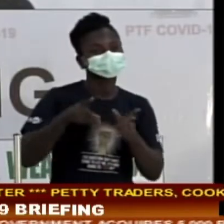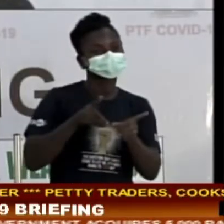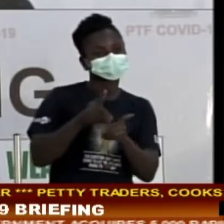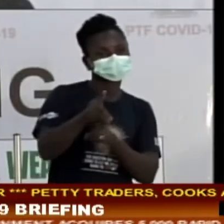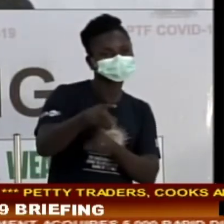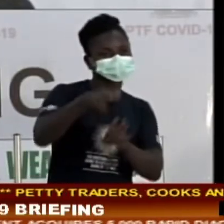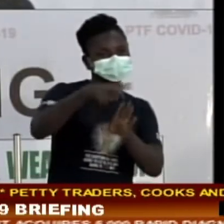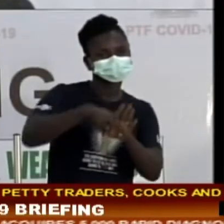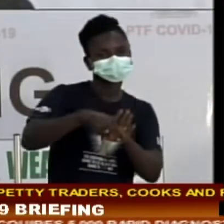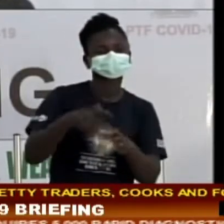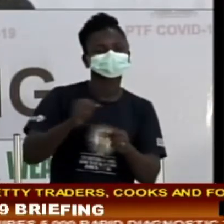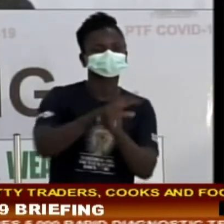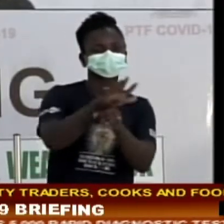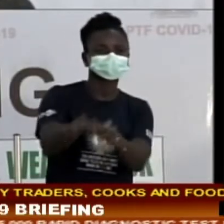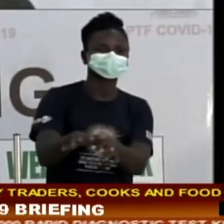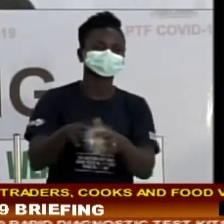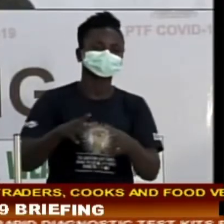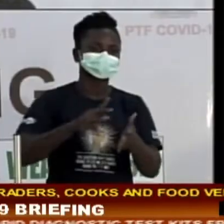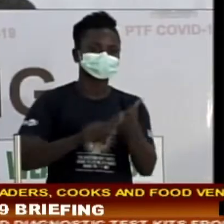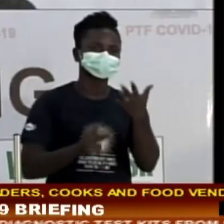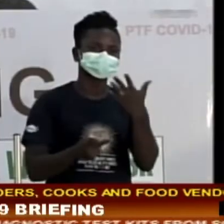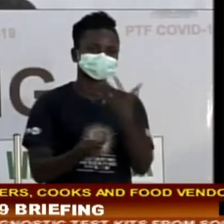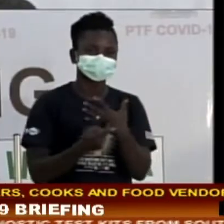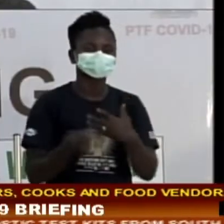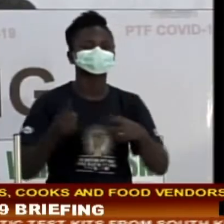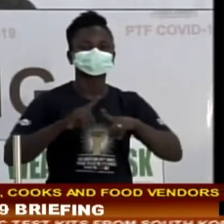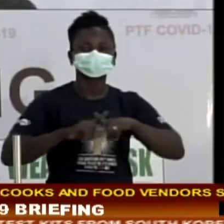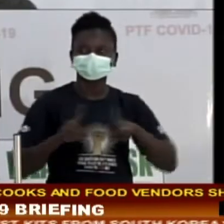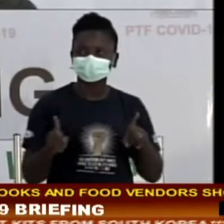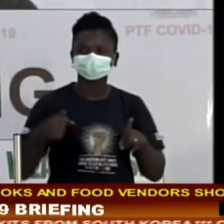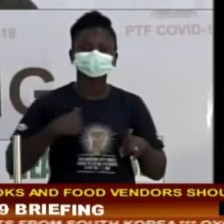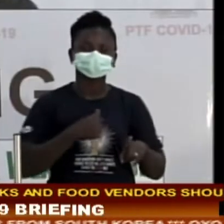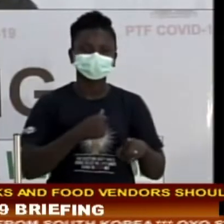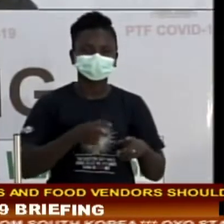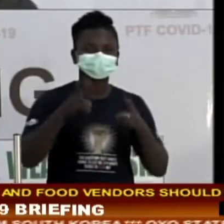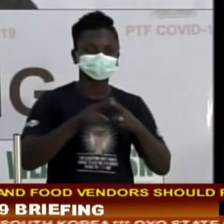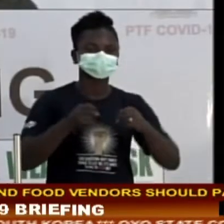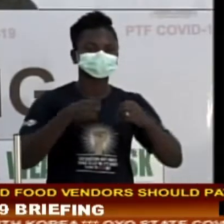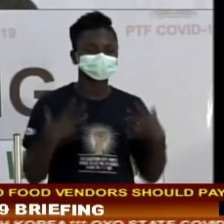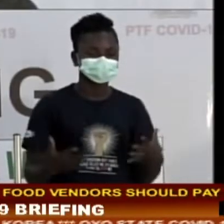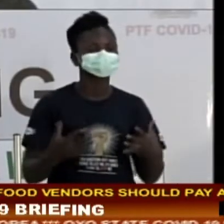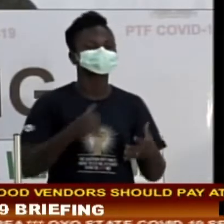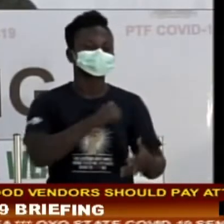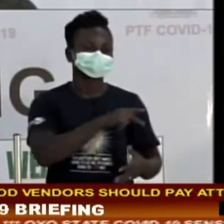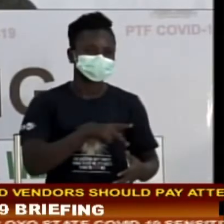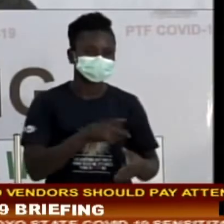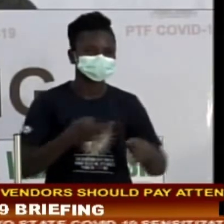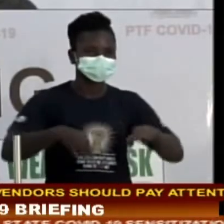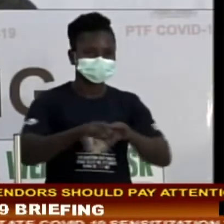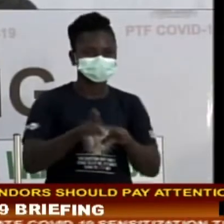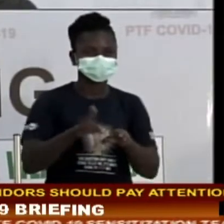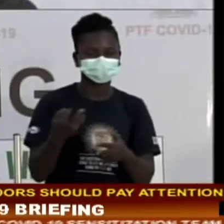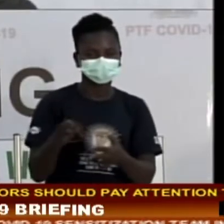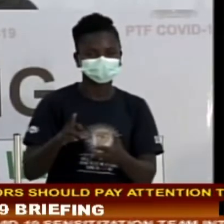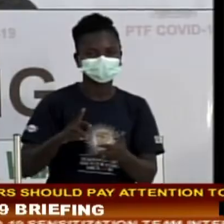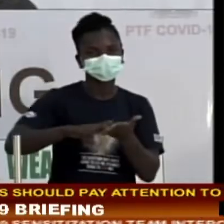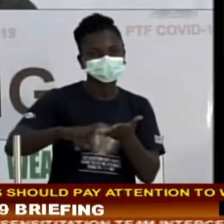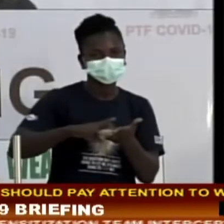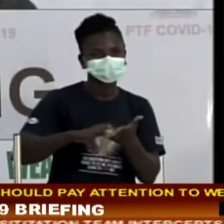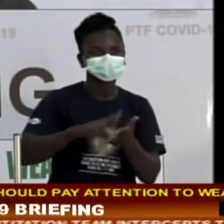covid programs we very much um appreciate the importance of research in fact we have a pillar within the